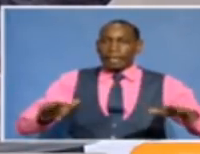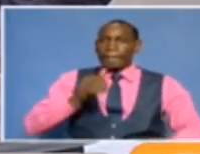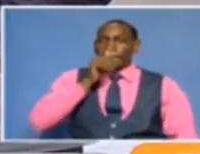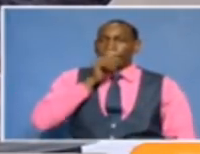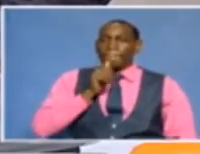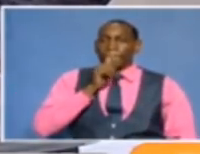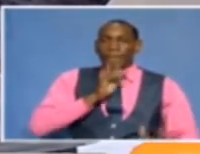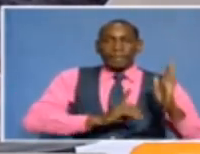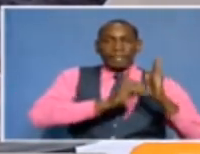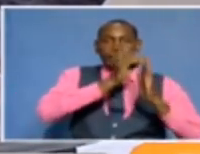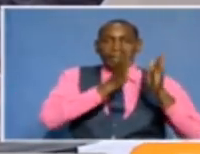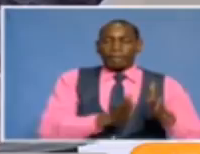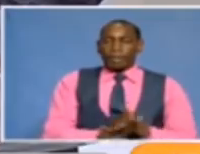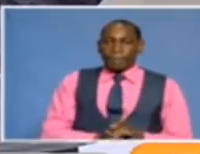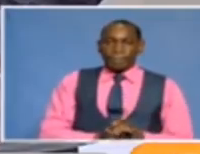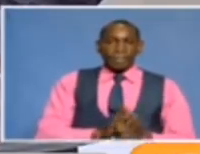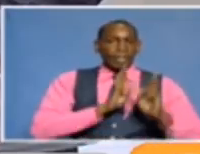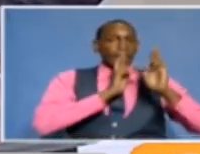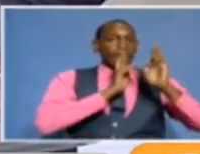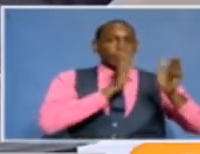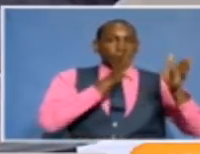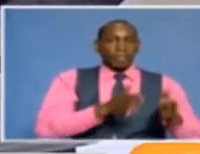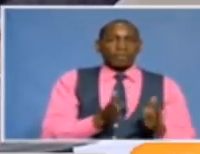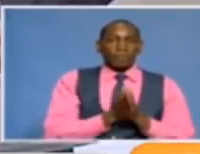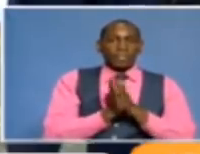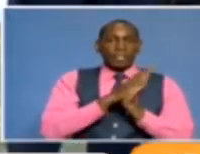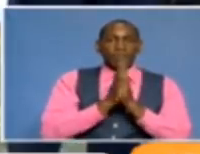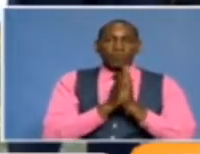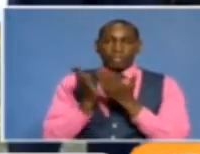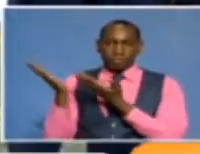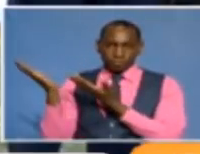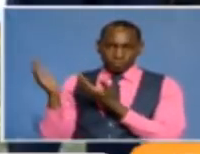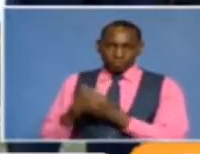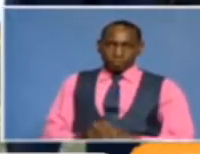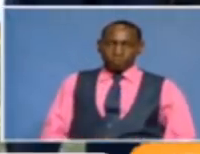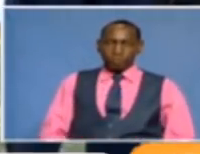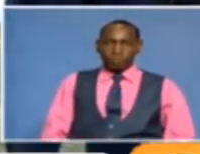private developer. Well, Hassan Mugambi with that story.